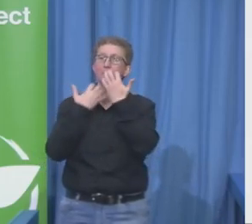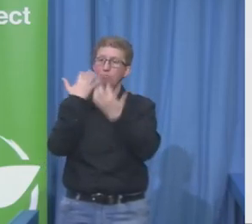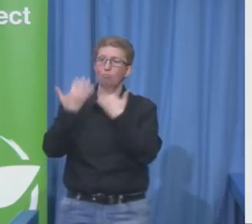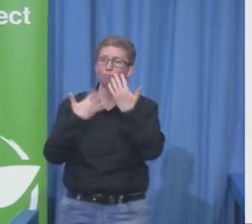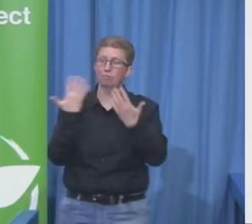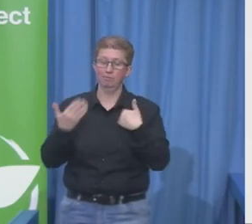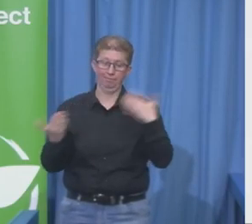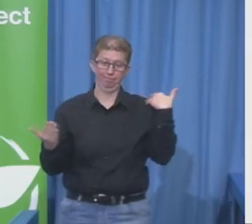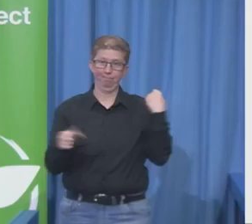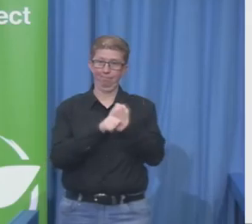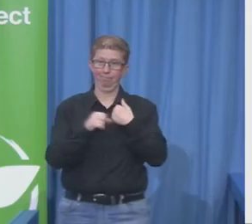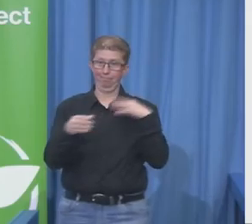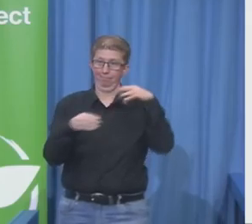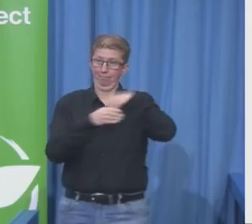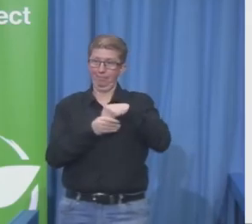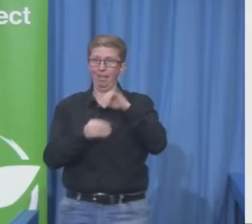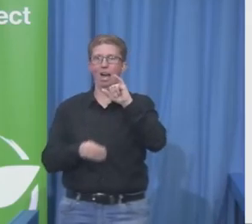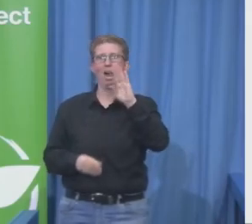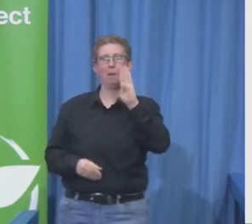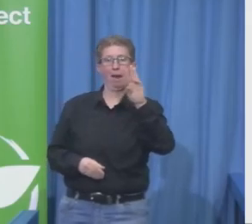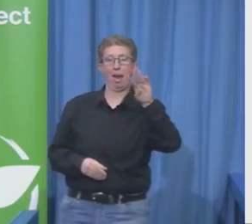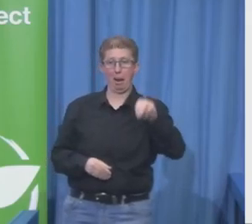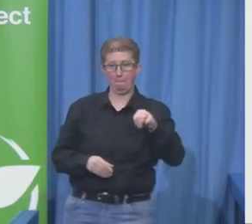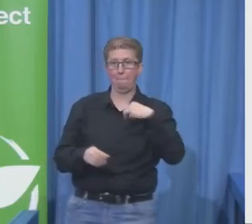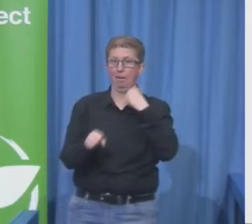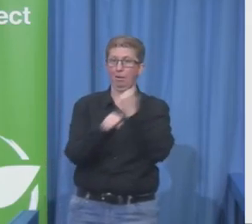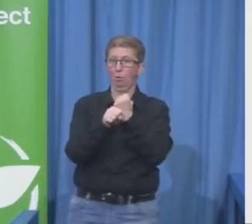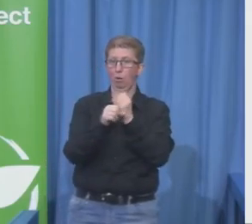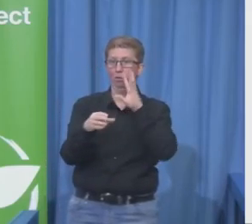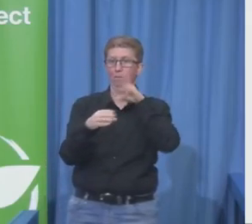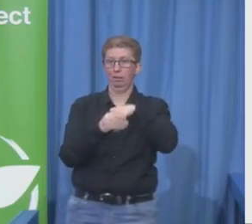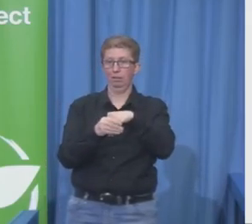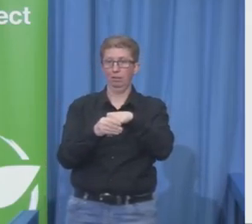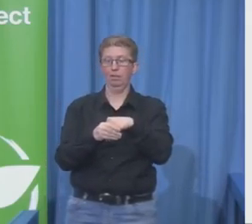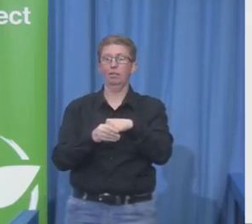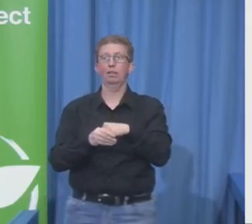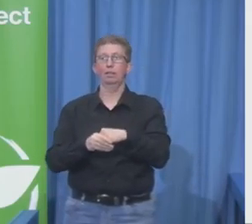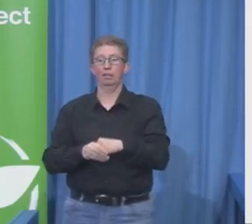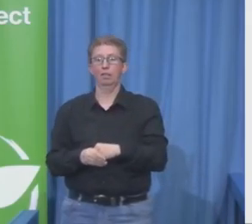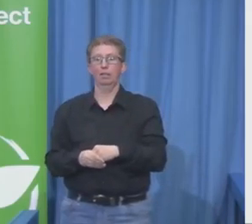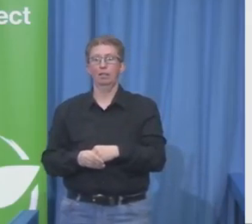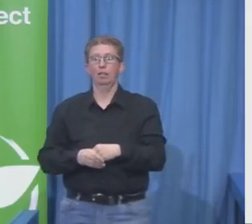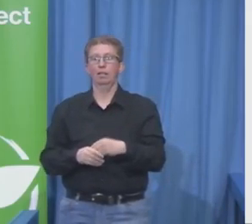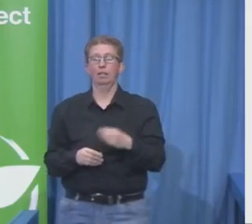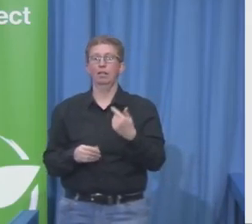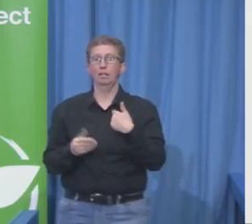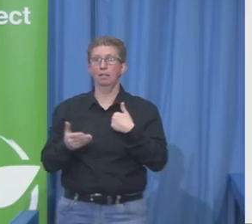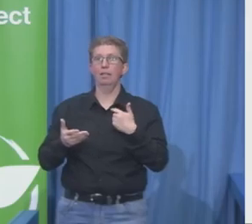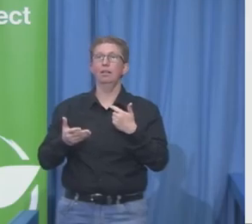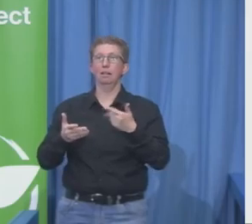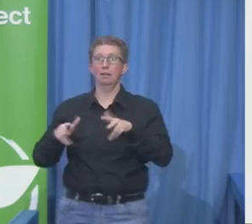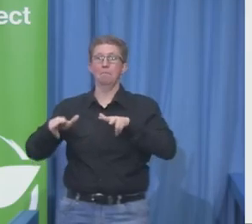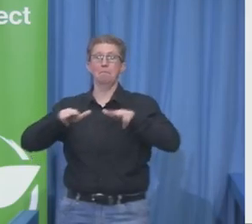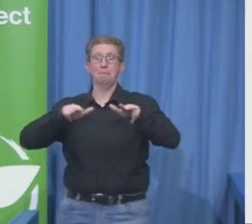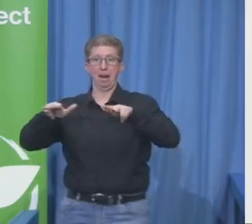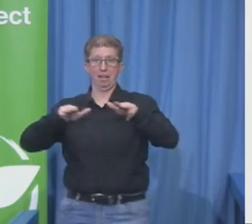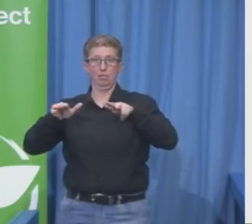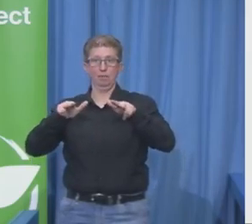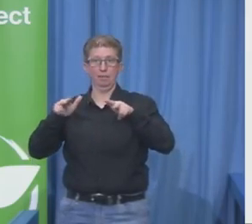Language interpreter. And when I started to learn the sign language a few years ago, then I remember